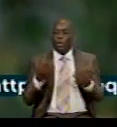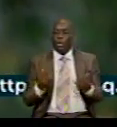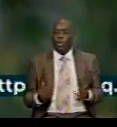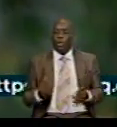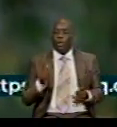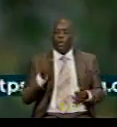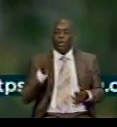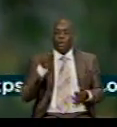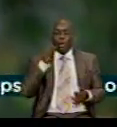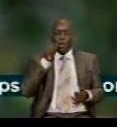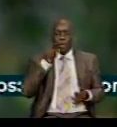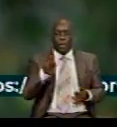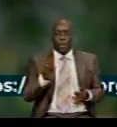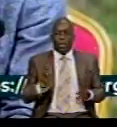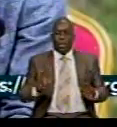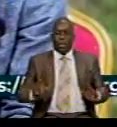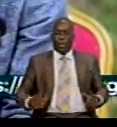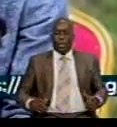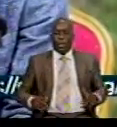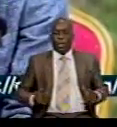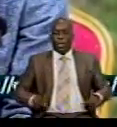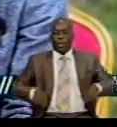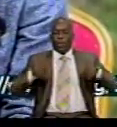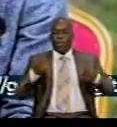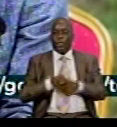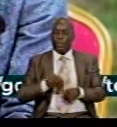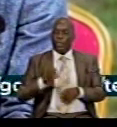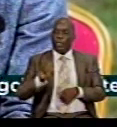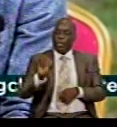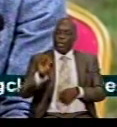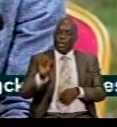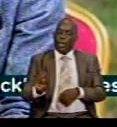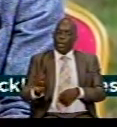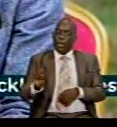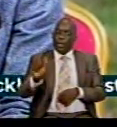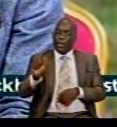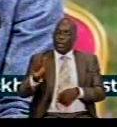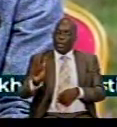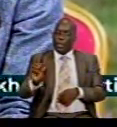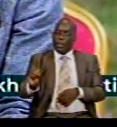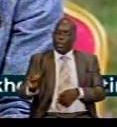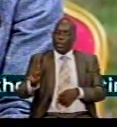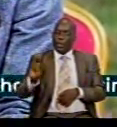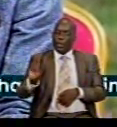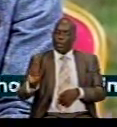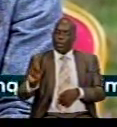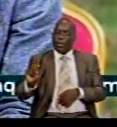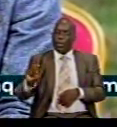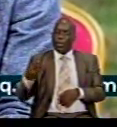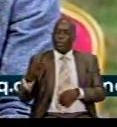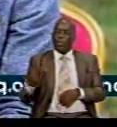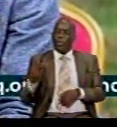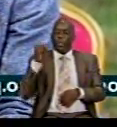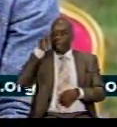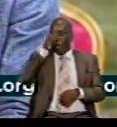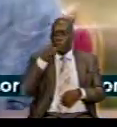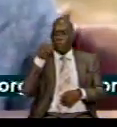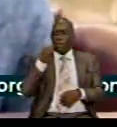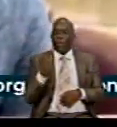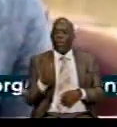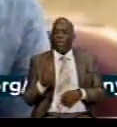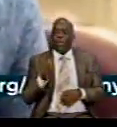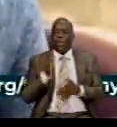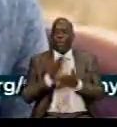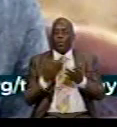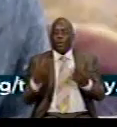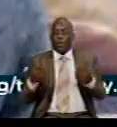into drug peddling and all of that. So something happened, I have an issue there, so I was deported to Nigeria.